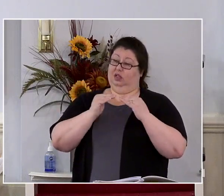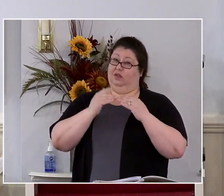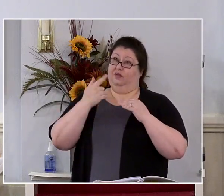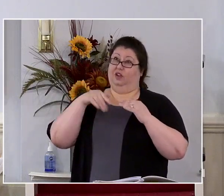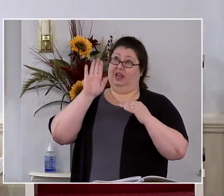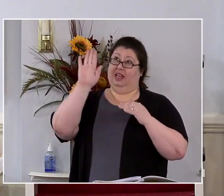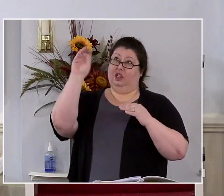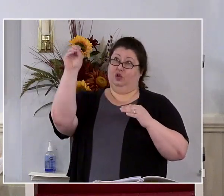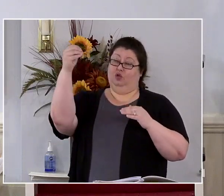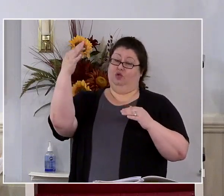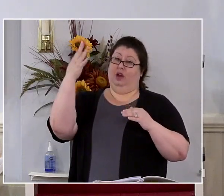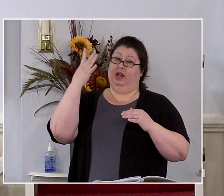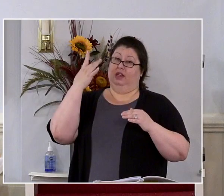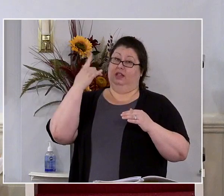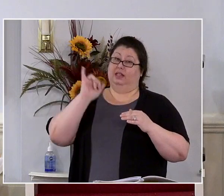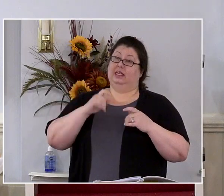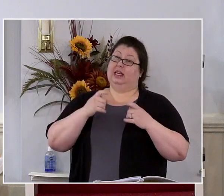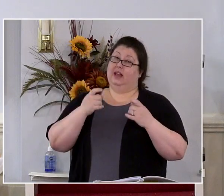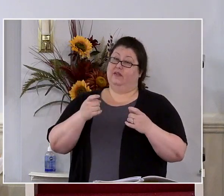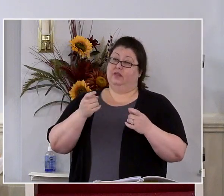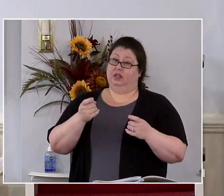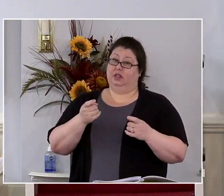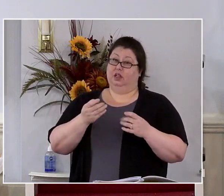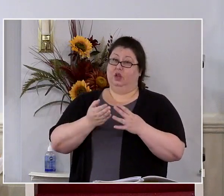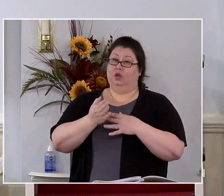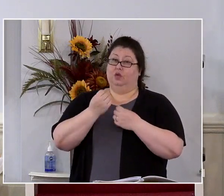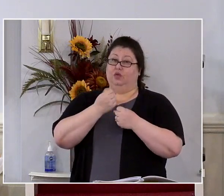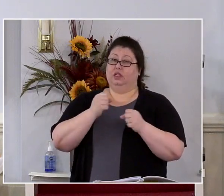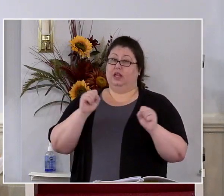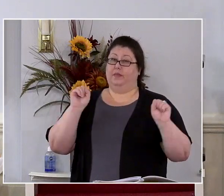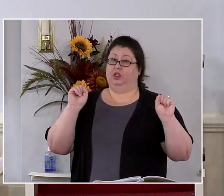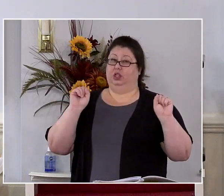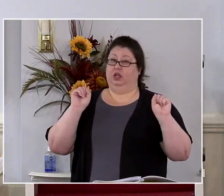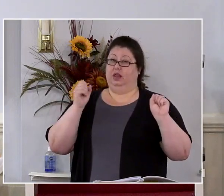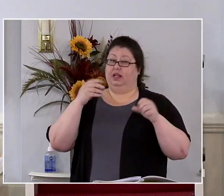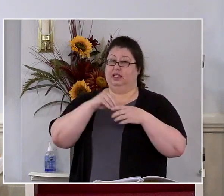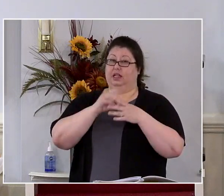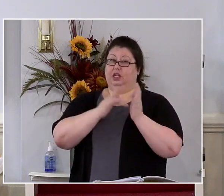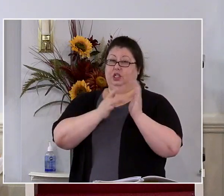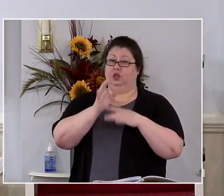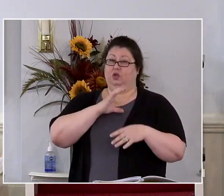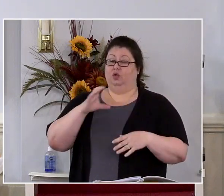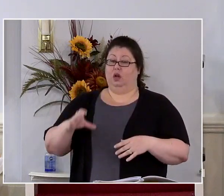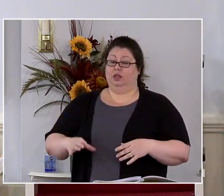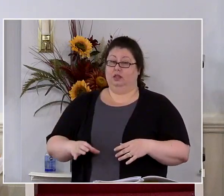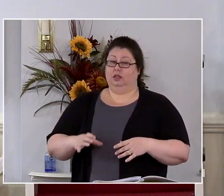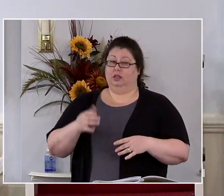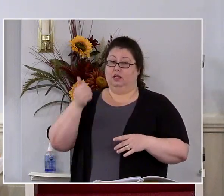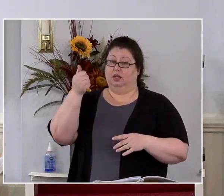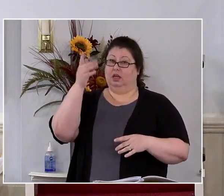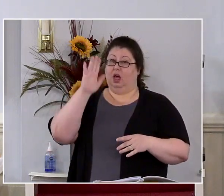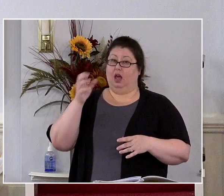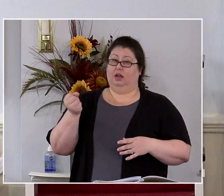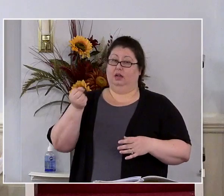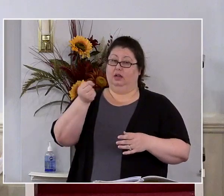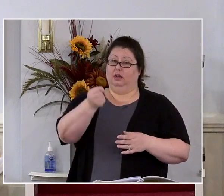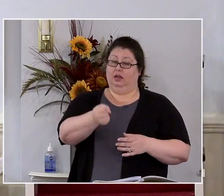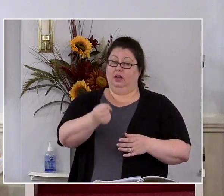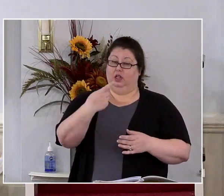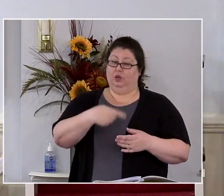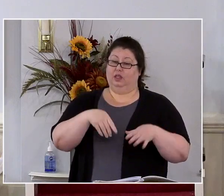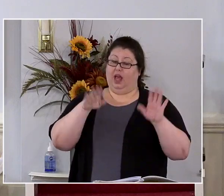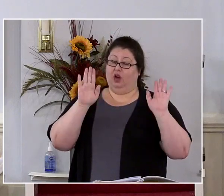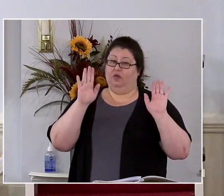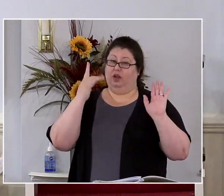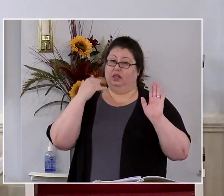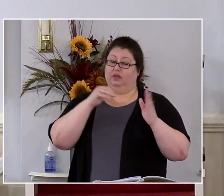his grace as a gift through the redemption that is in Jesus Christ, whom God put forward as a